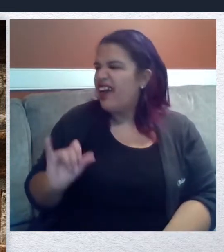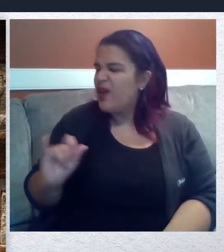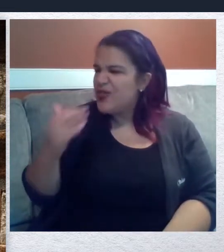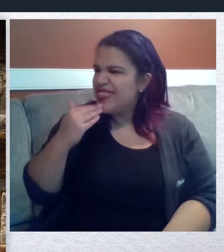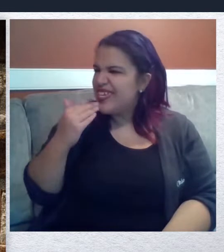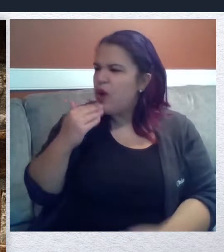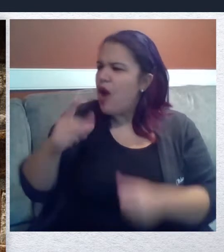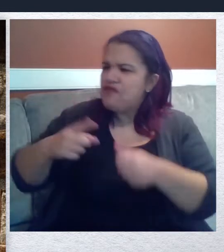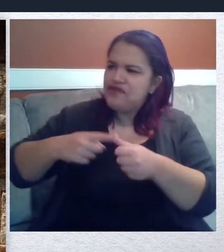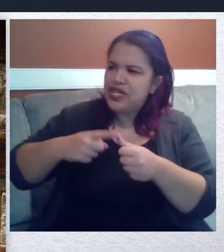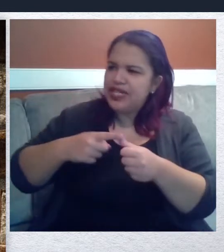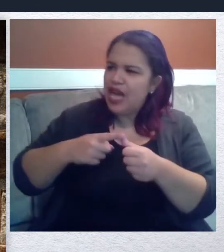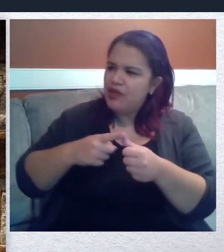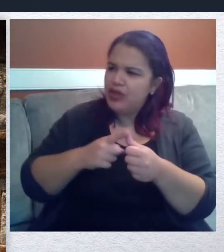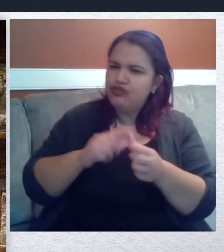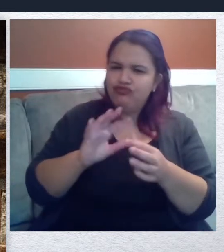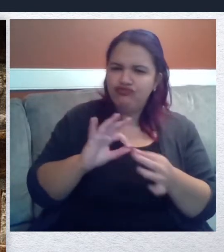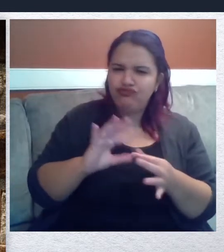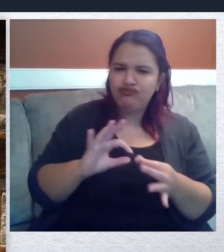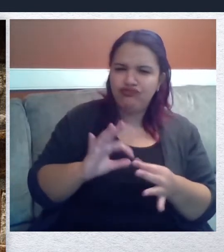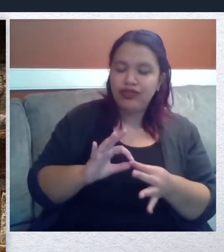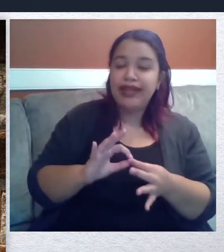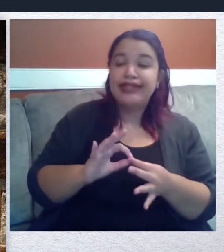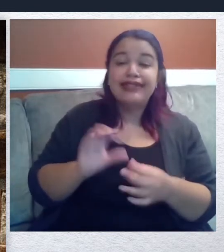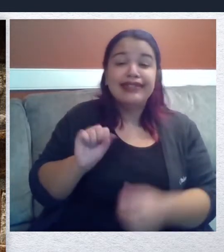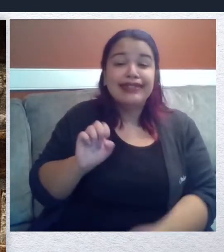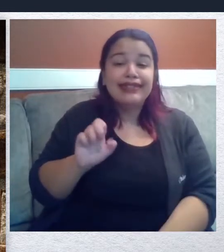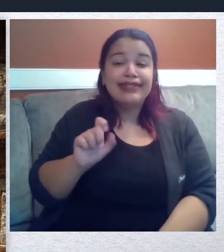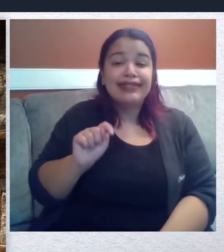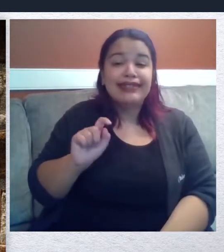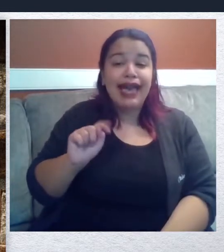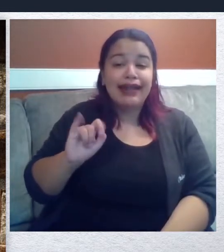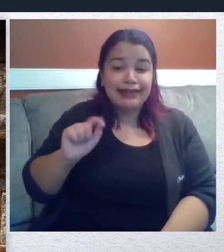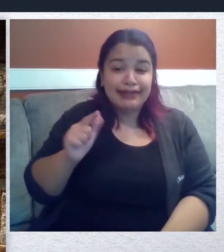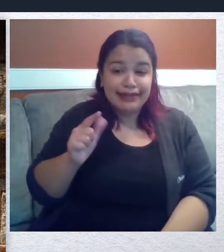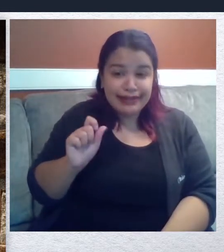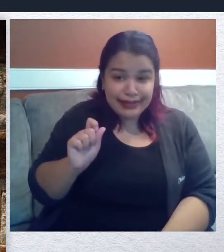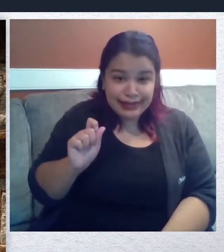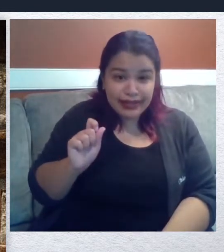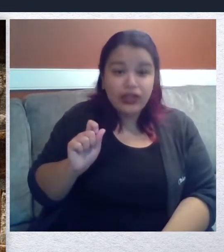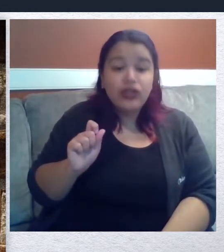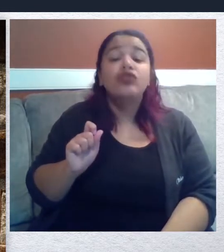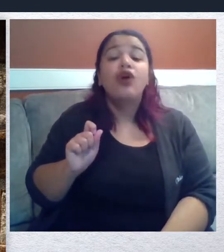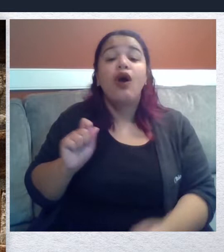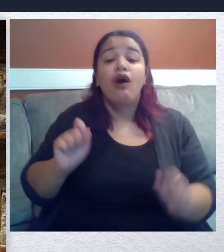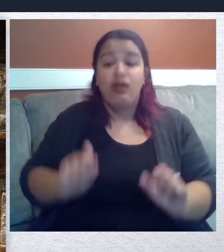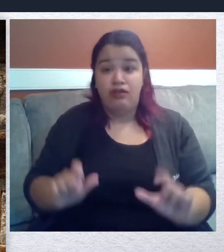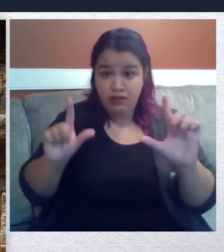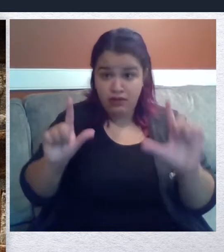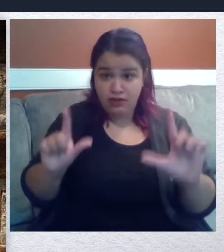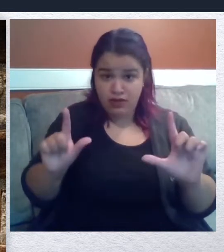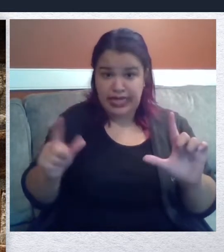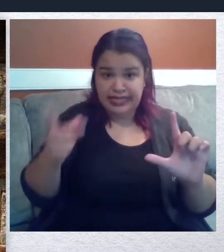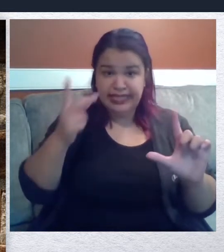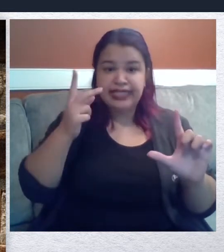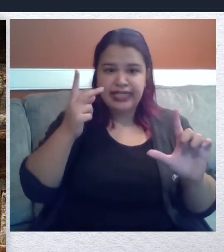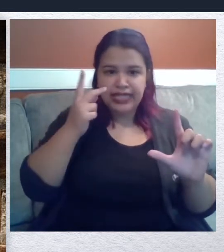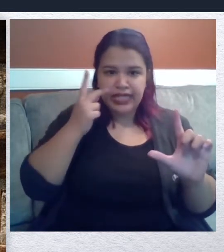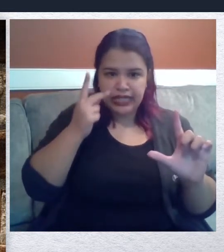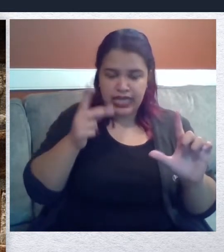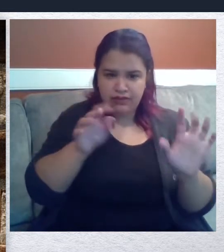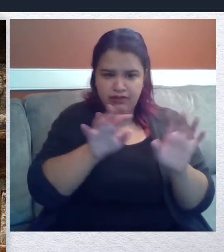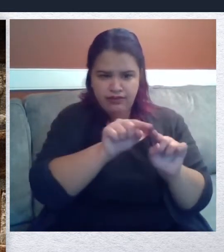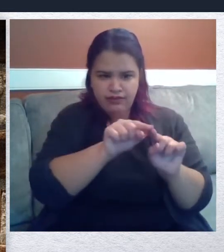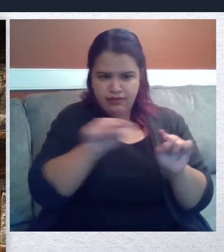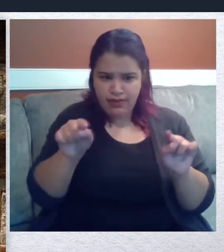choose. The first thing we want to do after entering our name, but before joining the call, is to